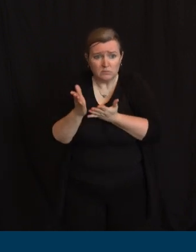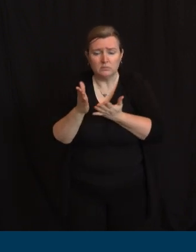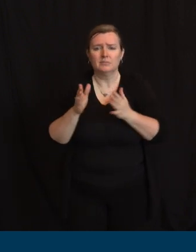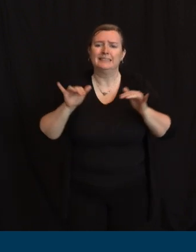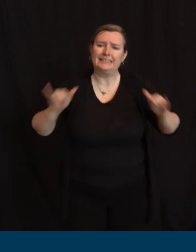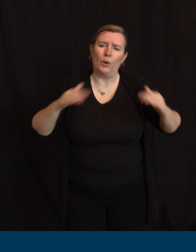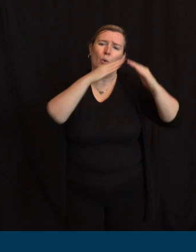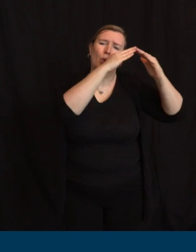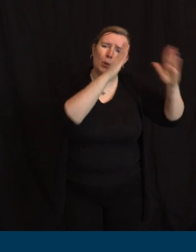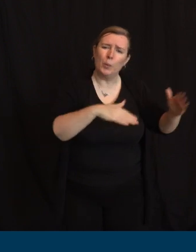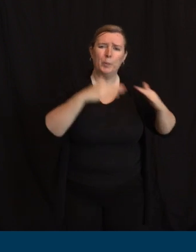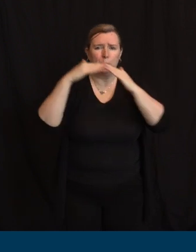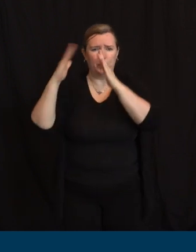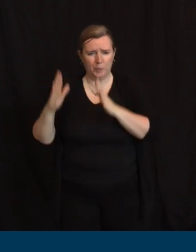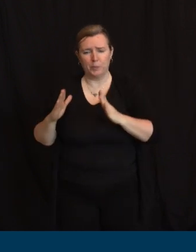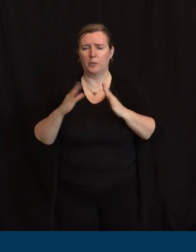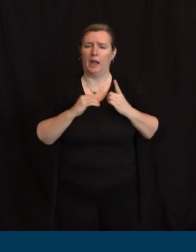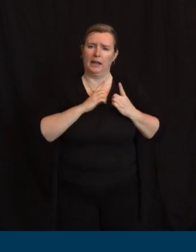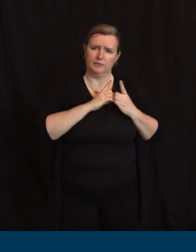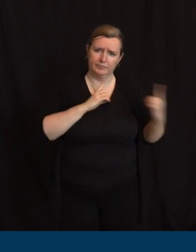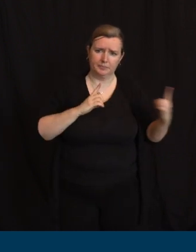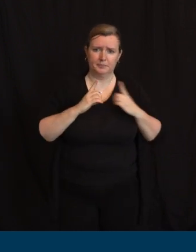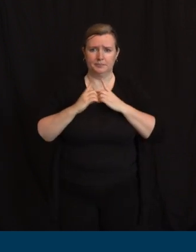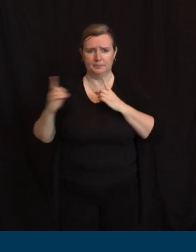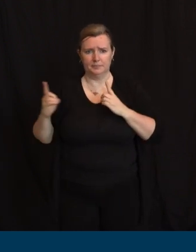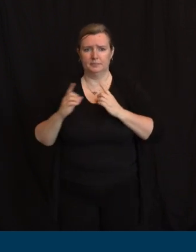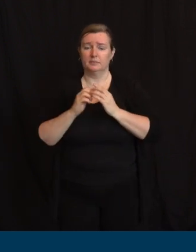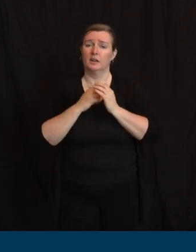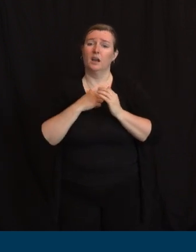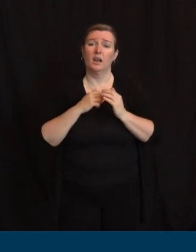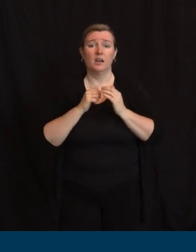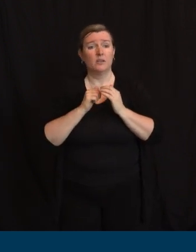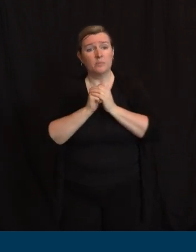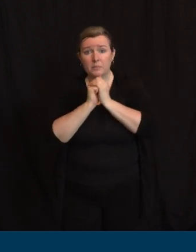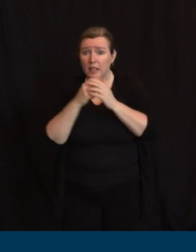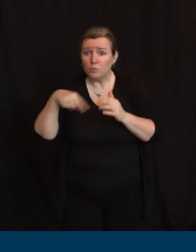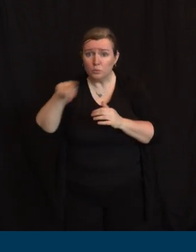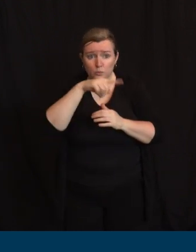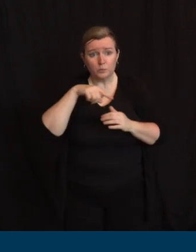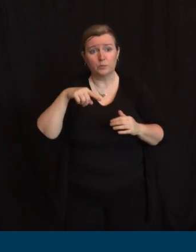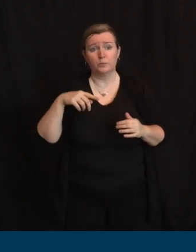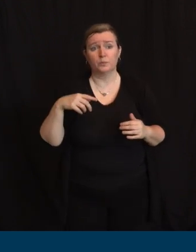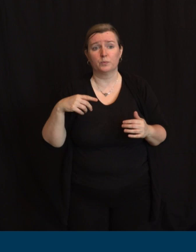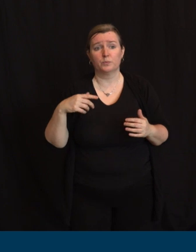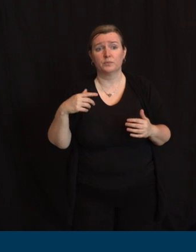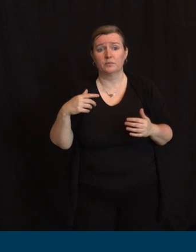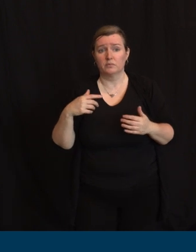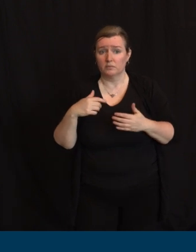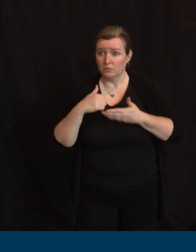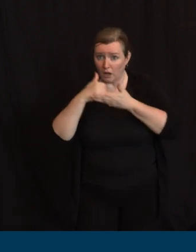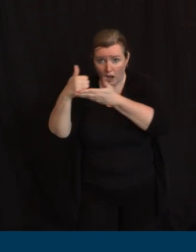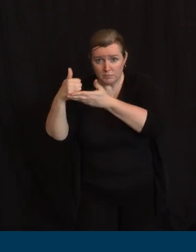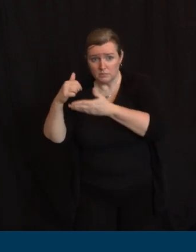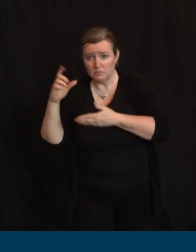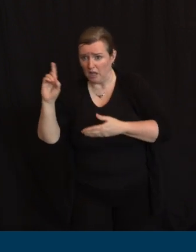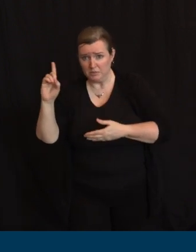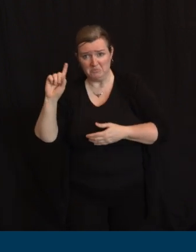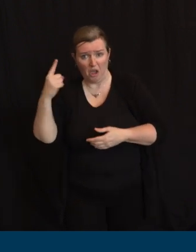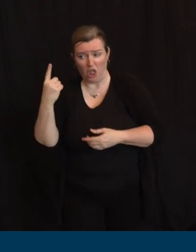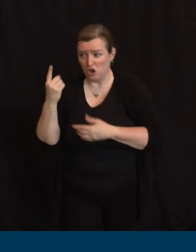So I would just plead with those folks, this is not partisan, it isn't some ideological bent. In fact, I was on Fox News last